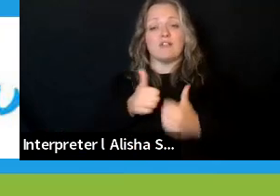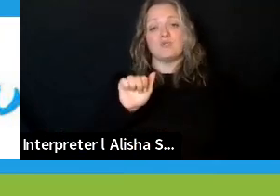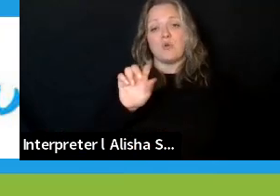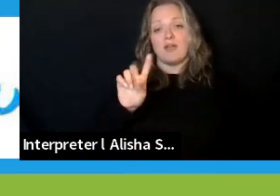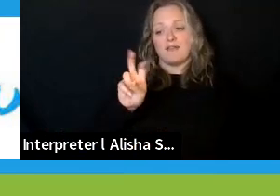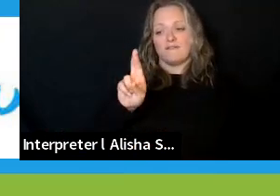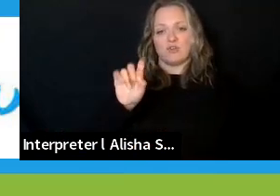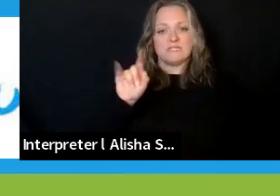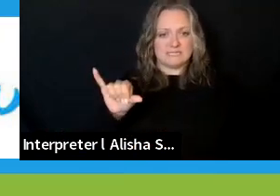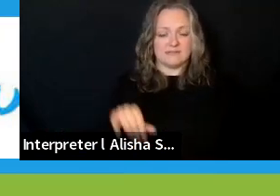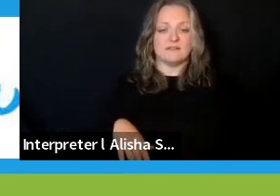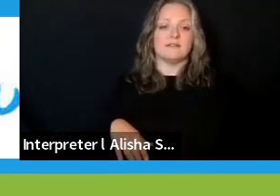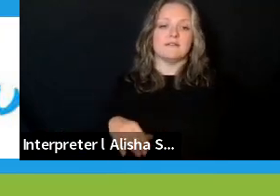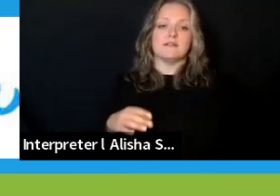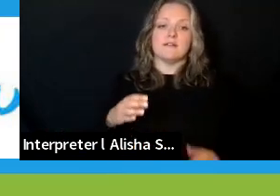outcome.